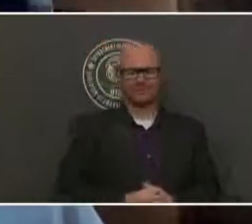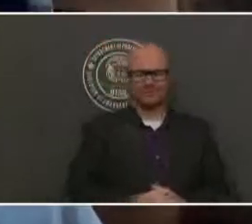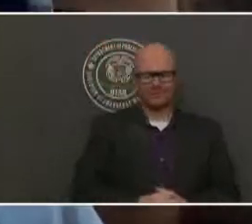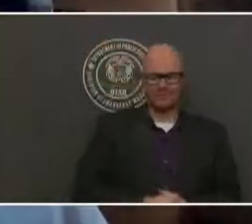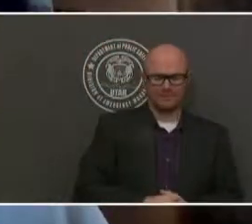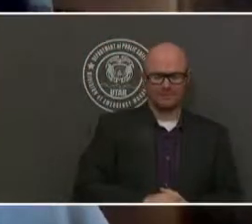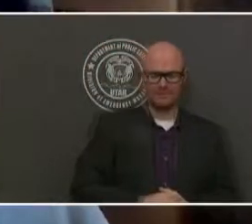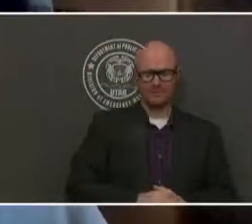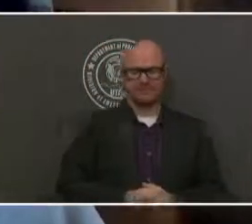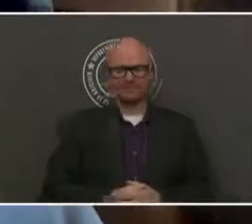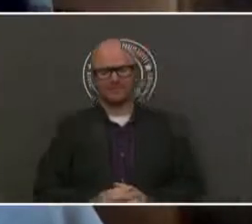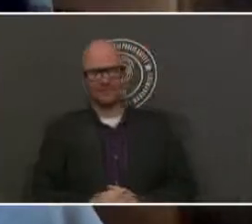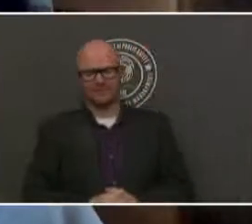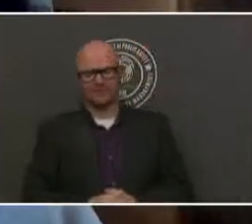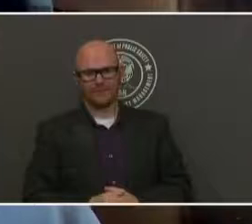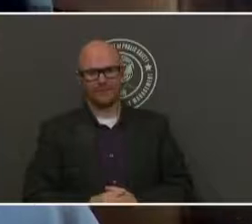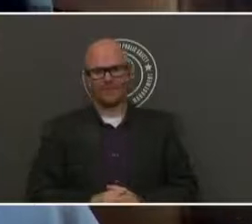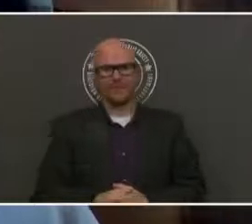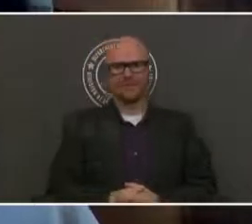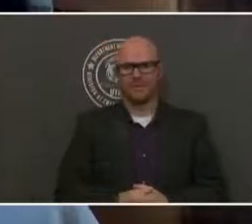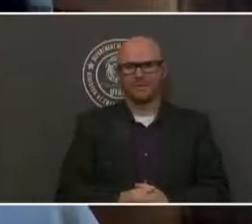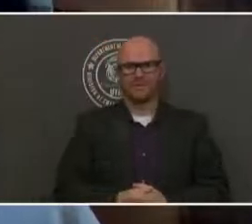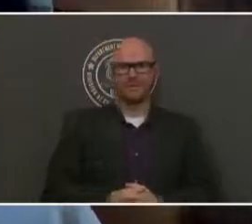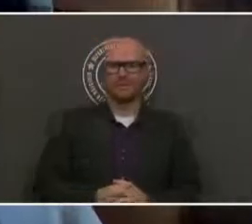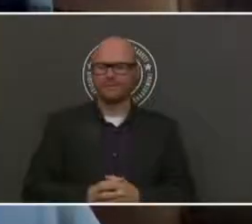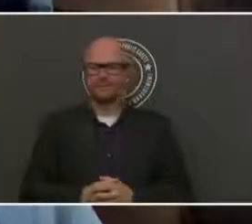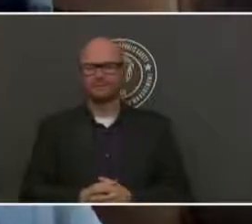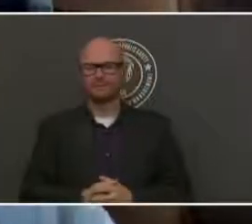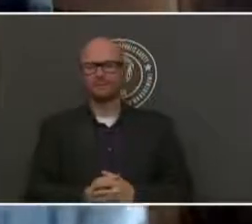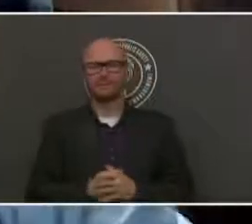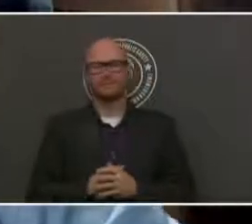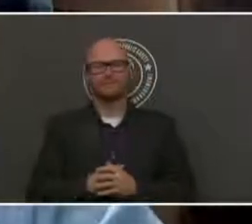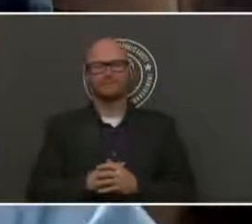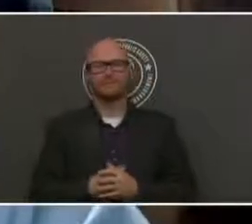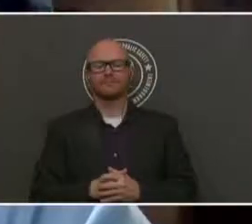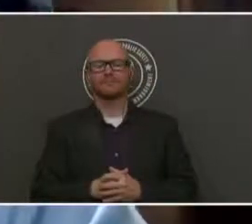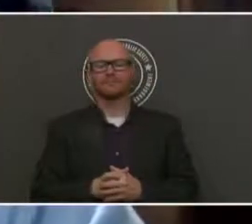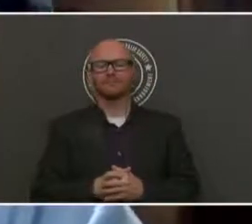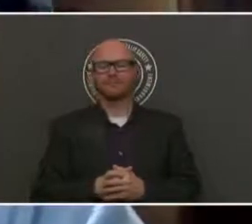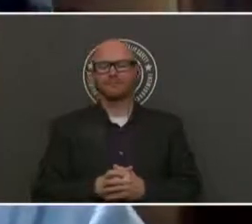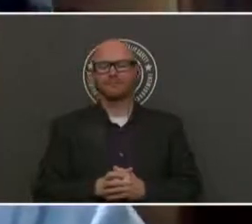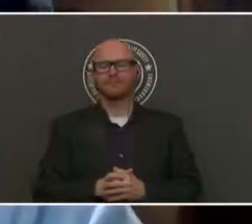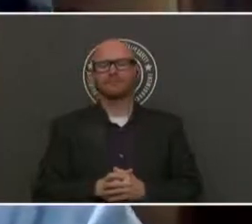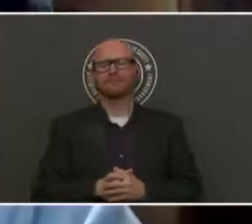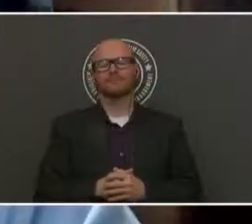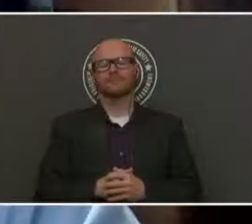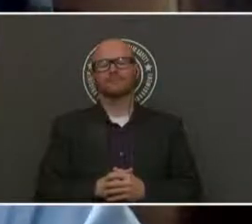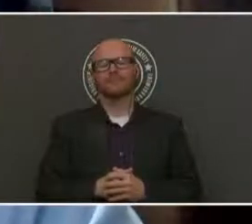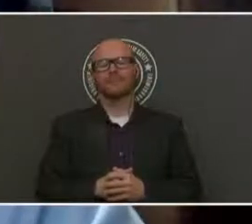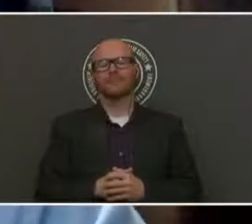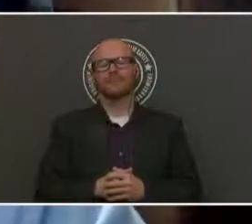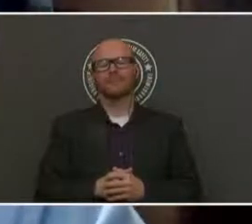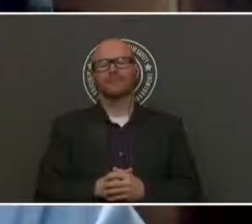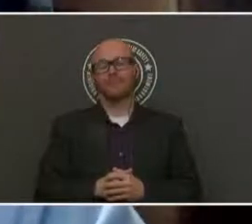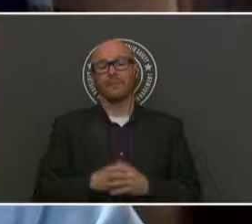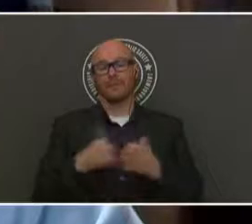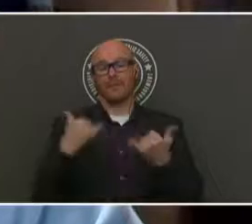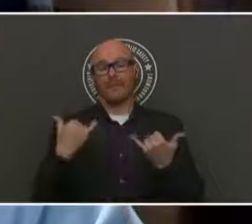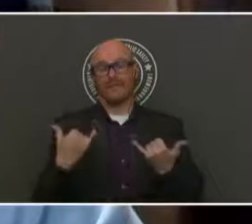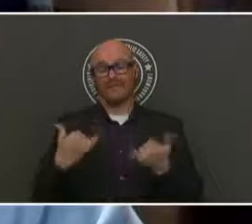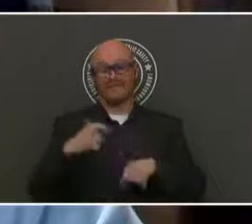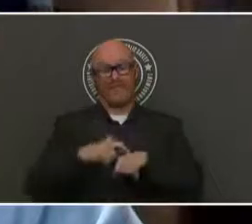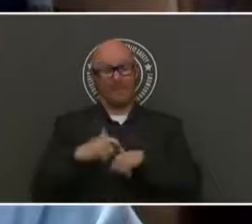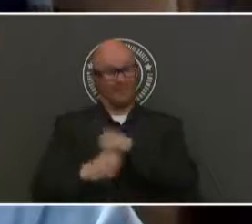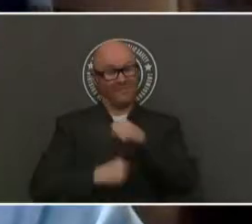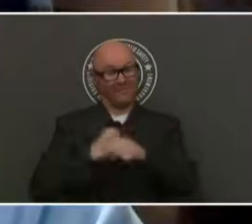Good morning, Governor, and I hope you can hear me. I can hear you, Chris. Okay, great. Good to hear from you. And, this is the time of year here in southern